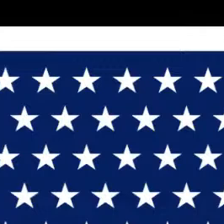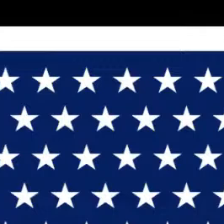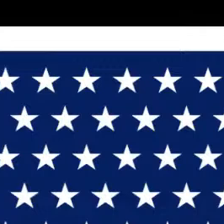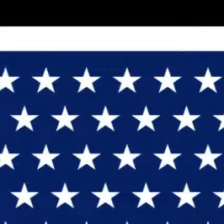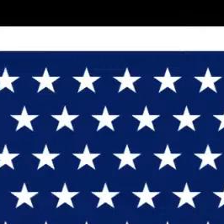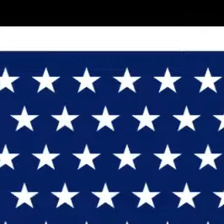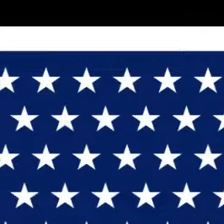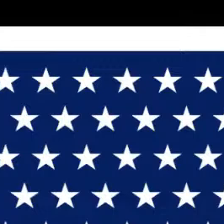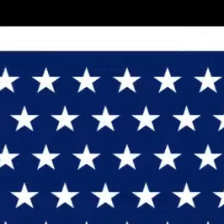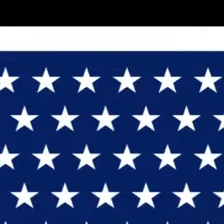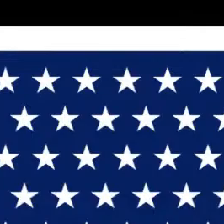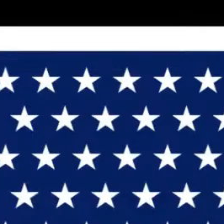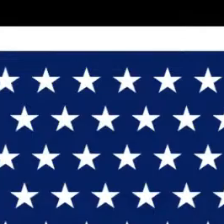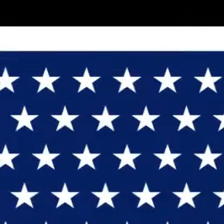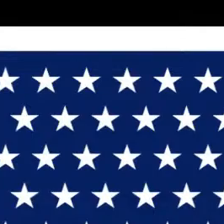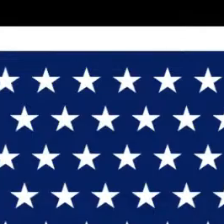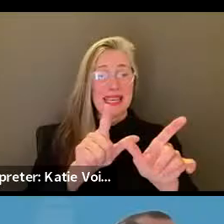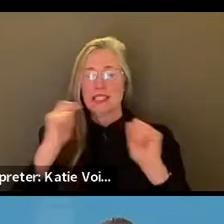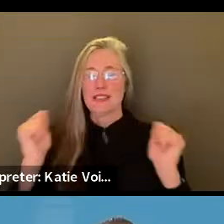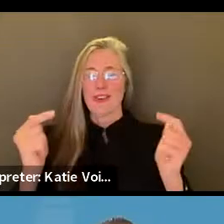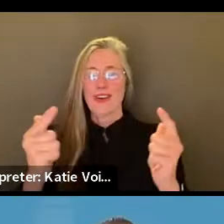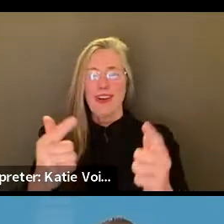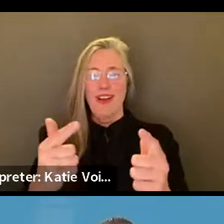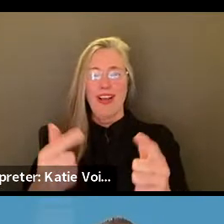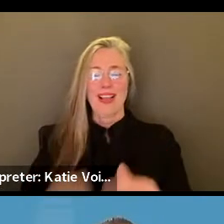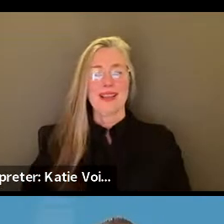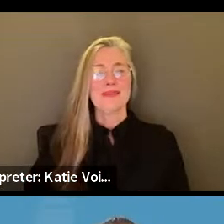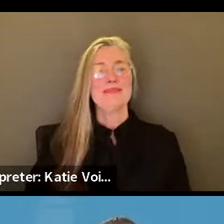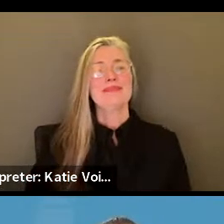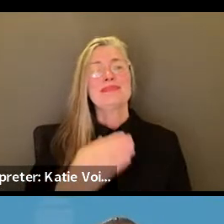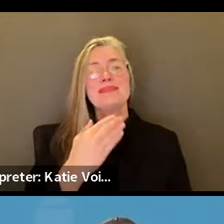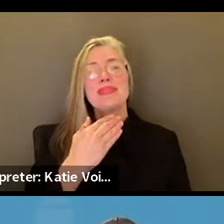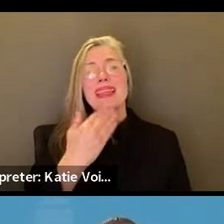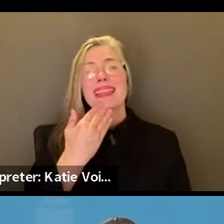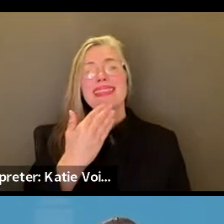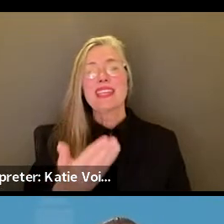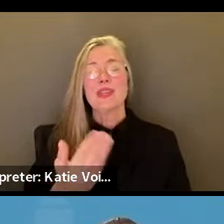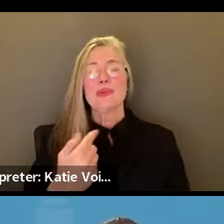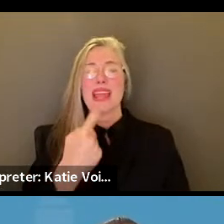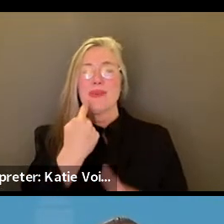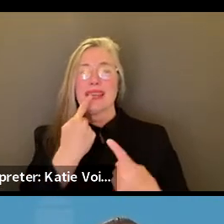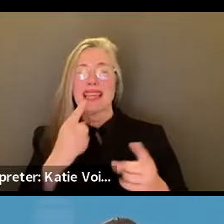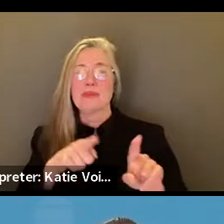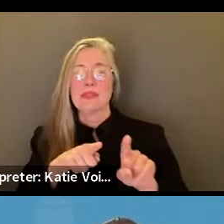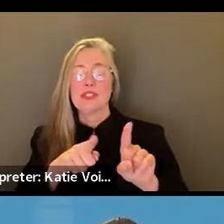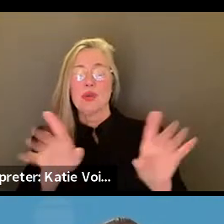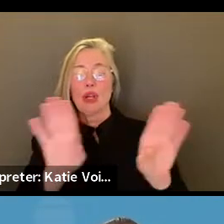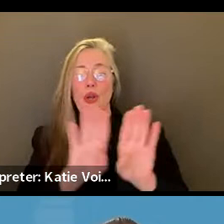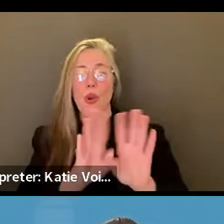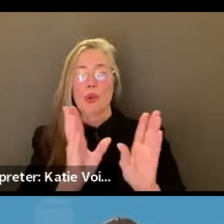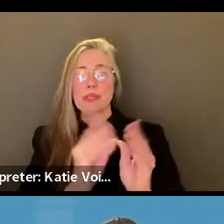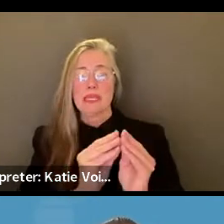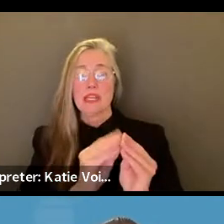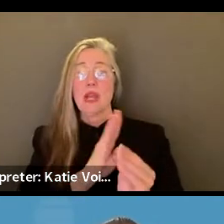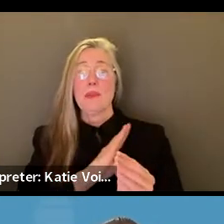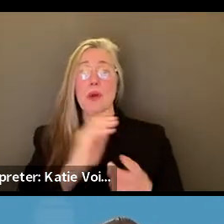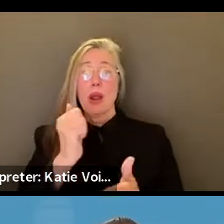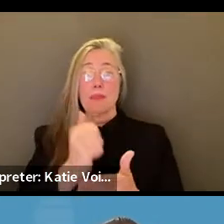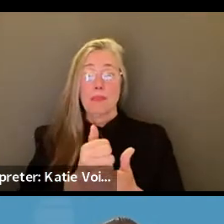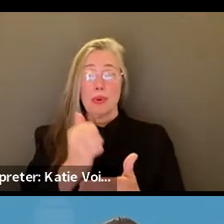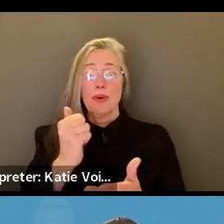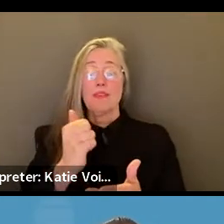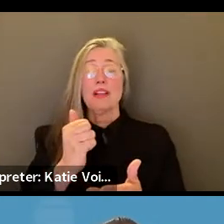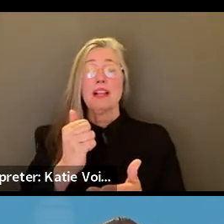all. All right. Thank you, Dr. Maldonado. An announcement from closed session. The board voted to approve the approval